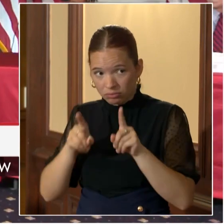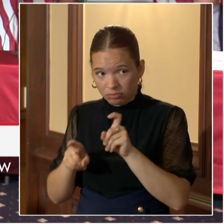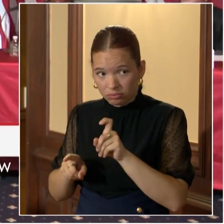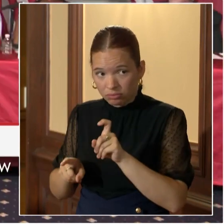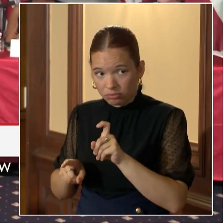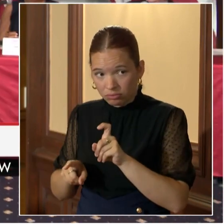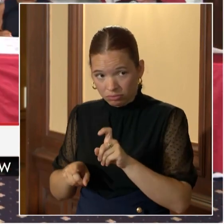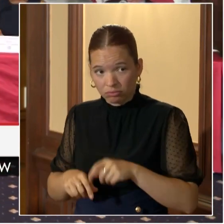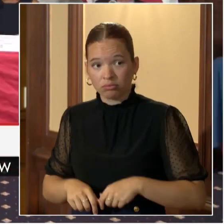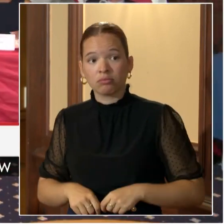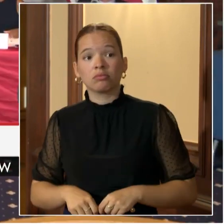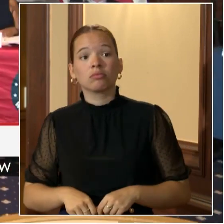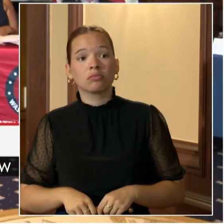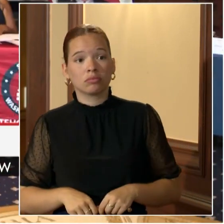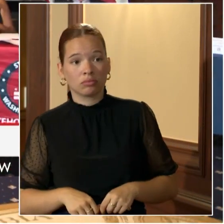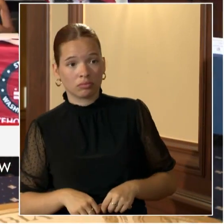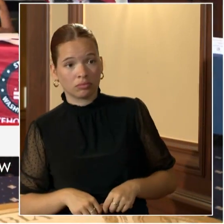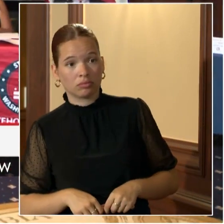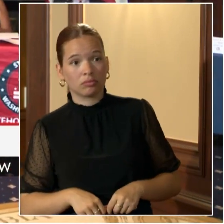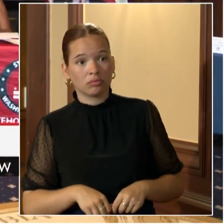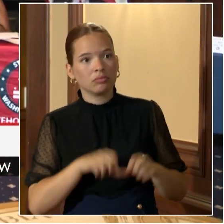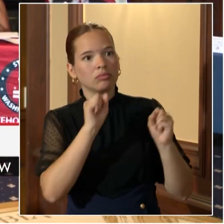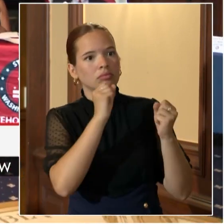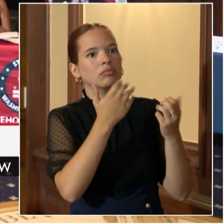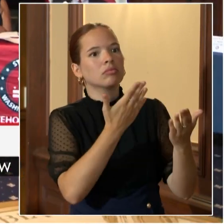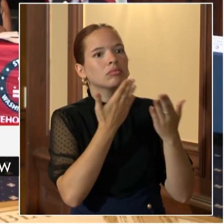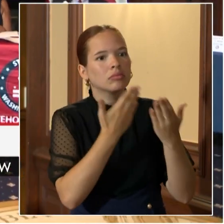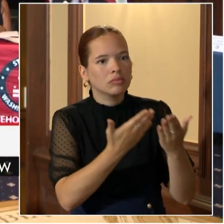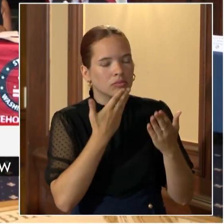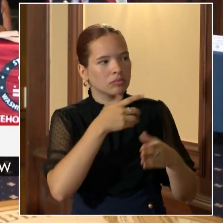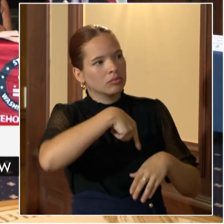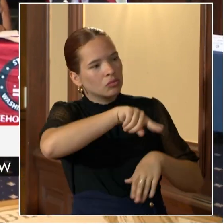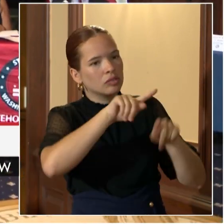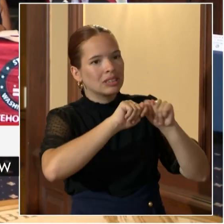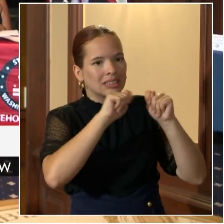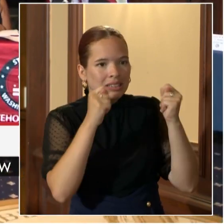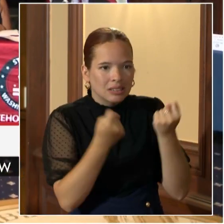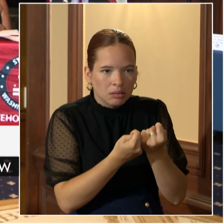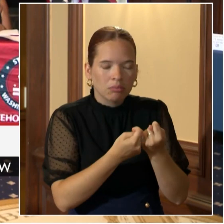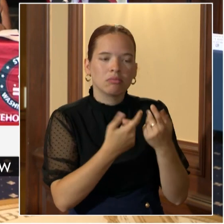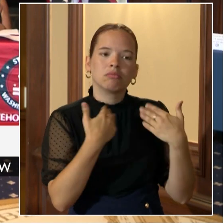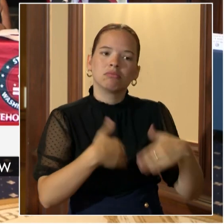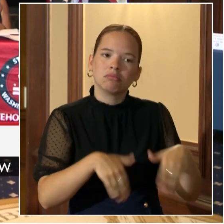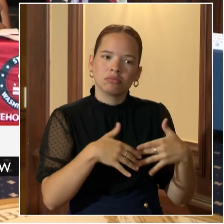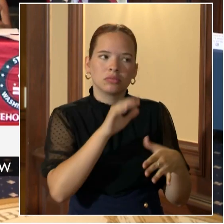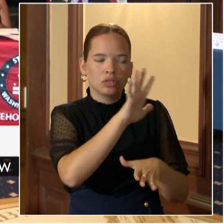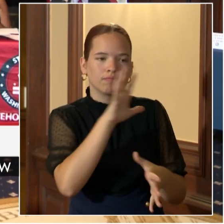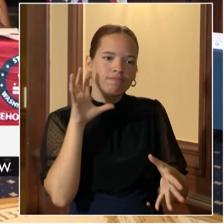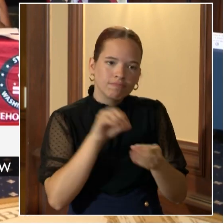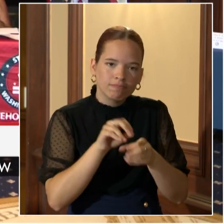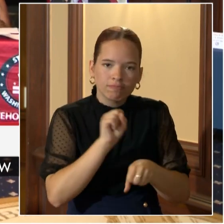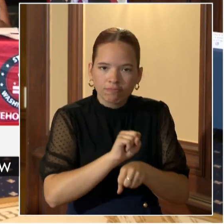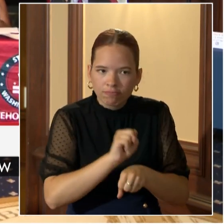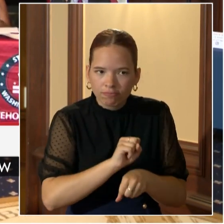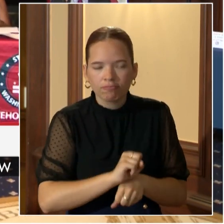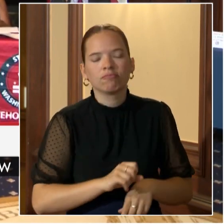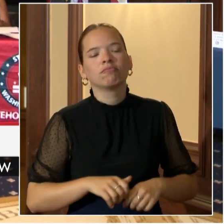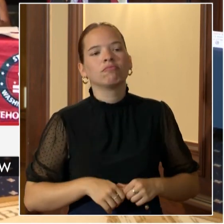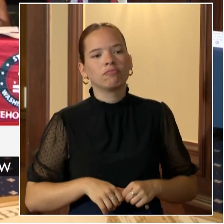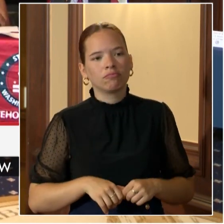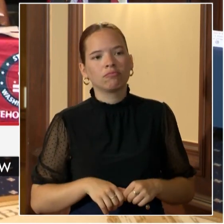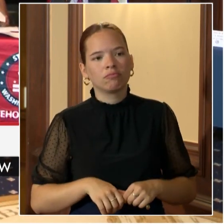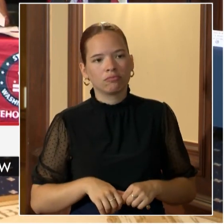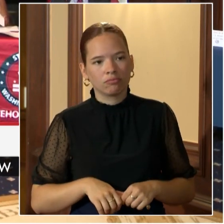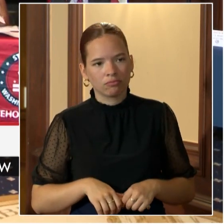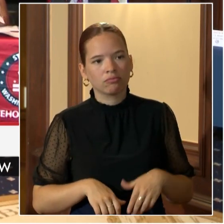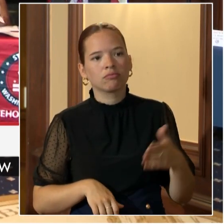I want to particularly thank the members of your team, Director Kinlow. Welcome, Mr. Fink, to this side of the